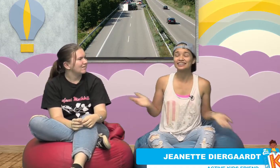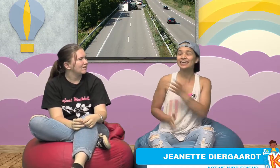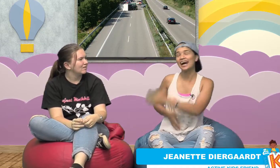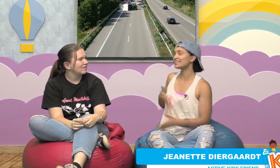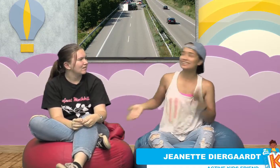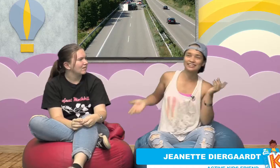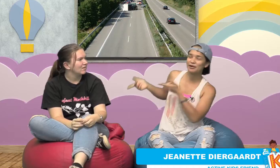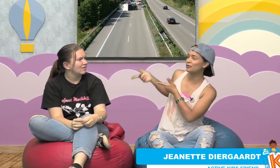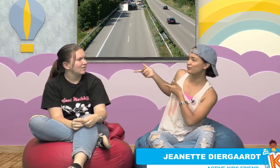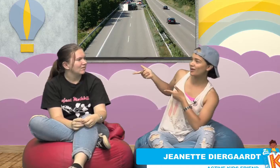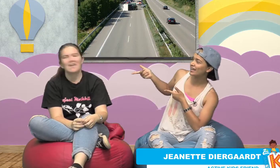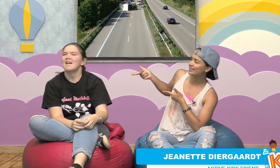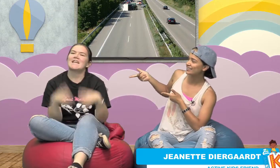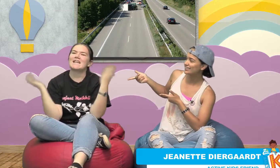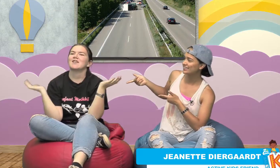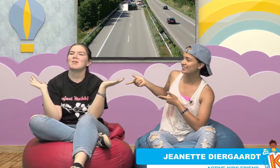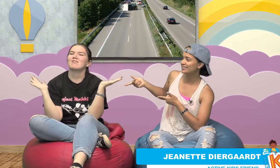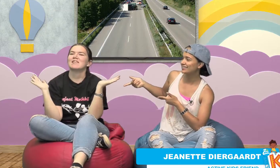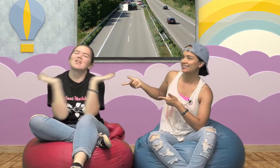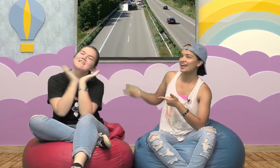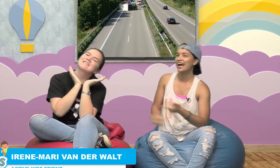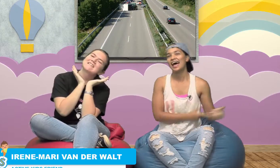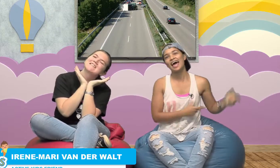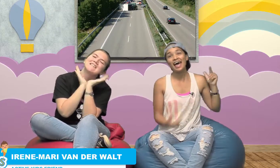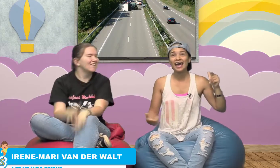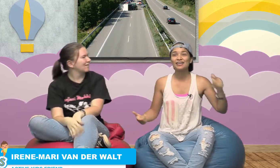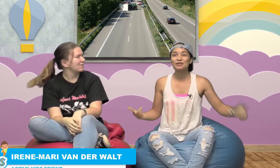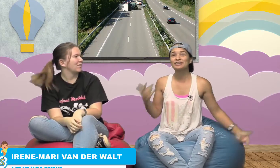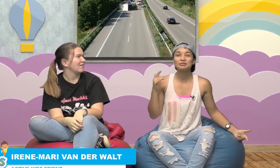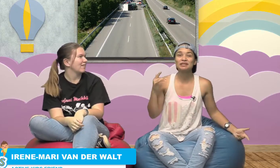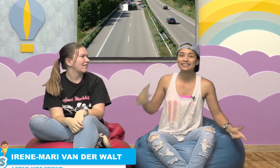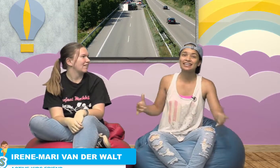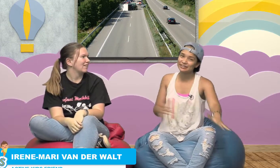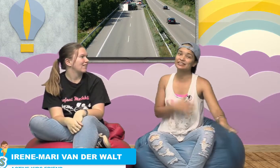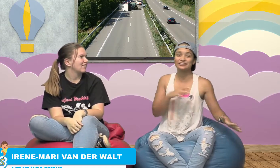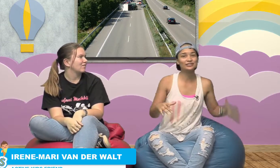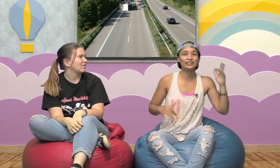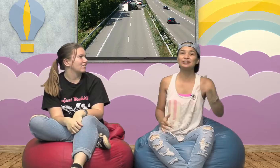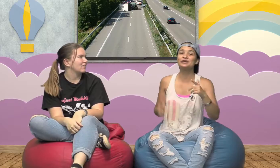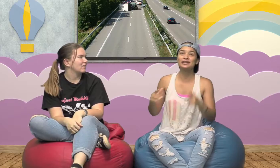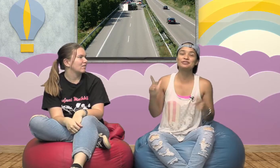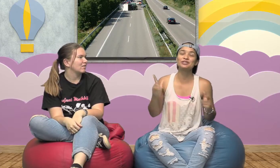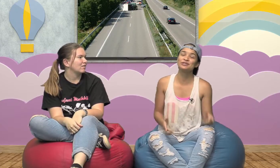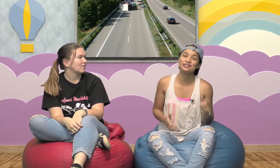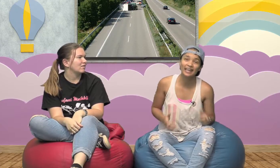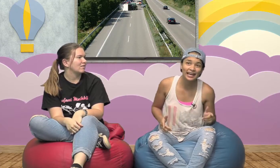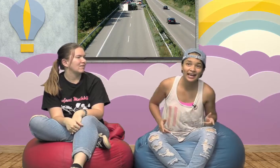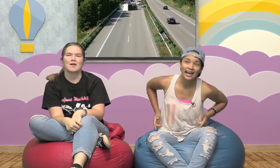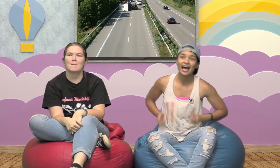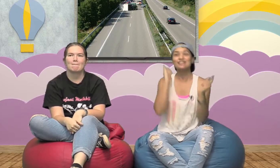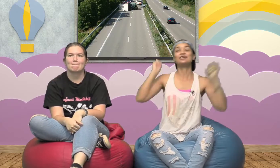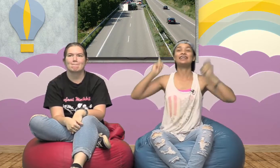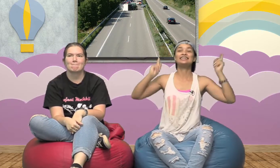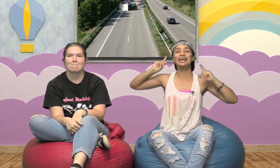I'm Janae Diergaard, and this is my cool friend Irene Marie van der Walt. and we're super excited to introduce a new theme to you